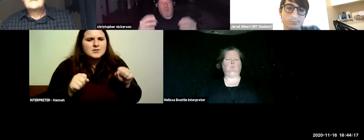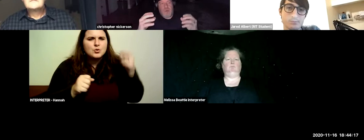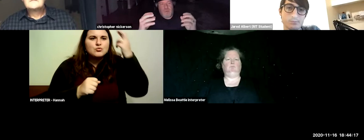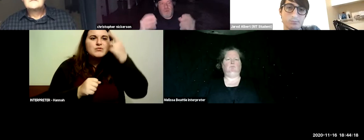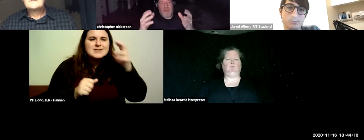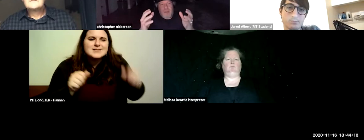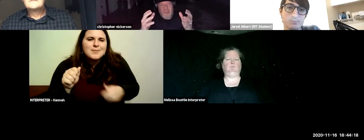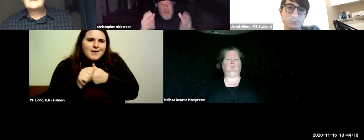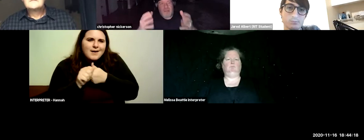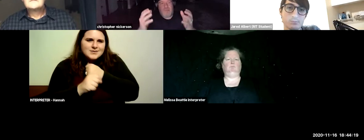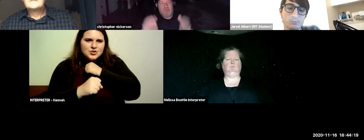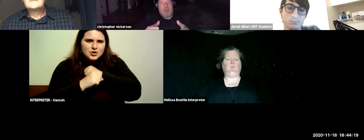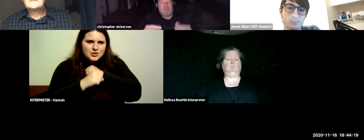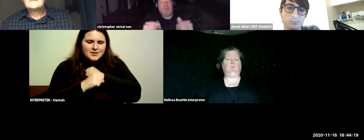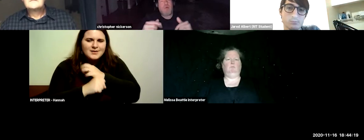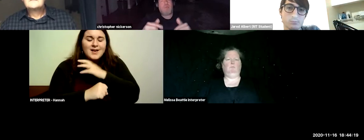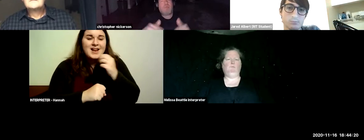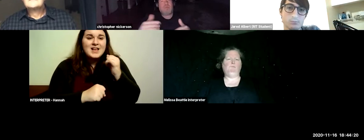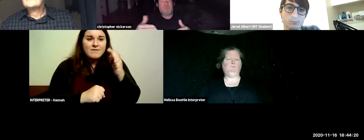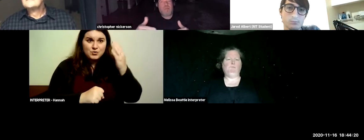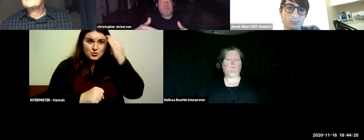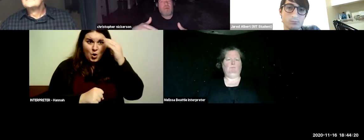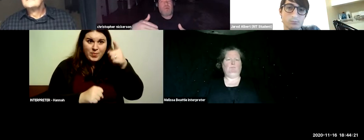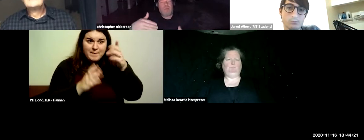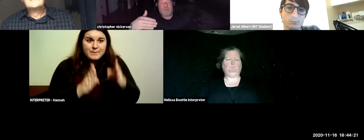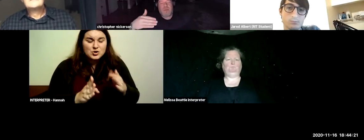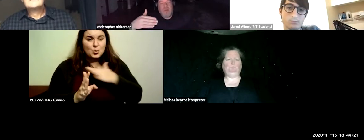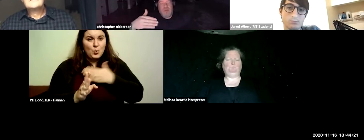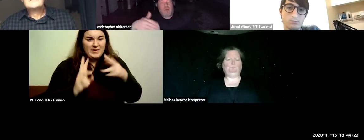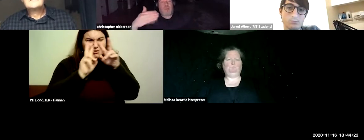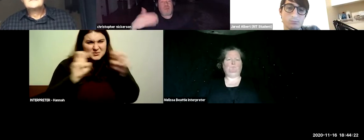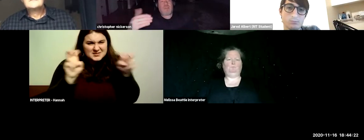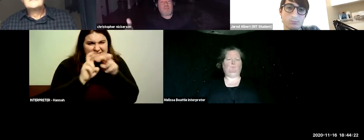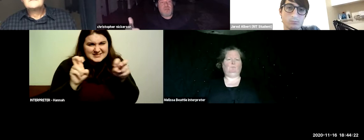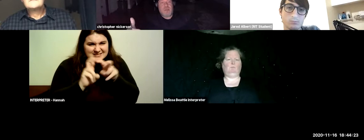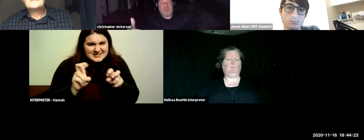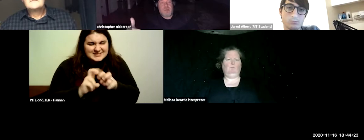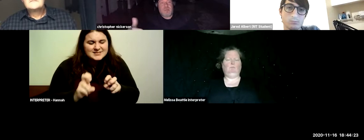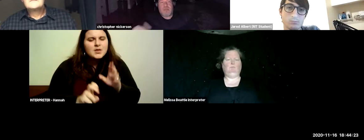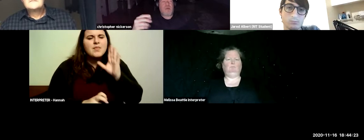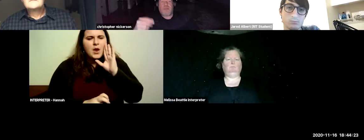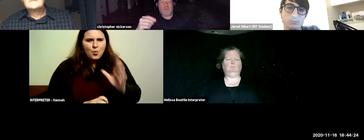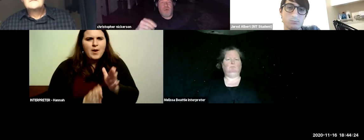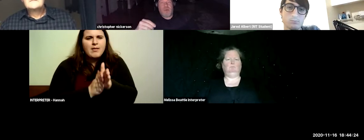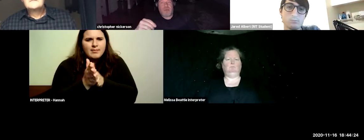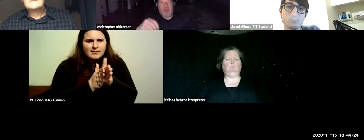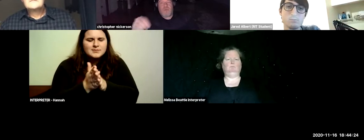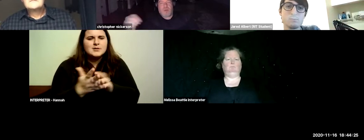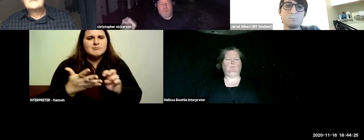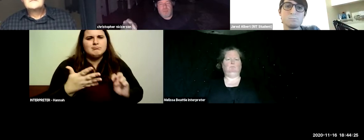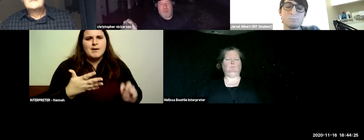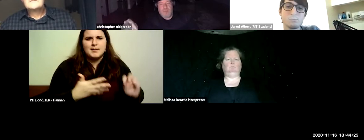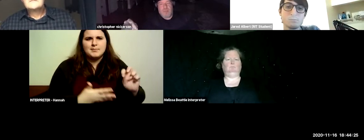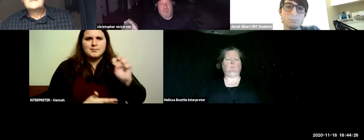those people that are looking at it in that level in depth, you know that those are the people that are going to, they're going to persist in the industry because nothing's going to